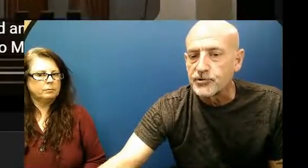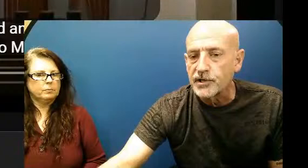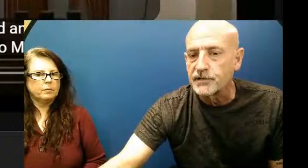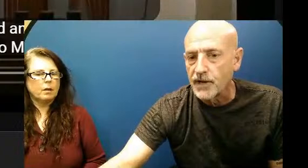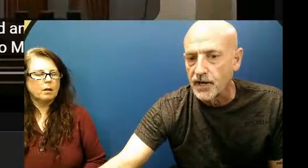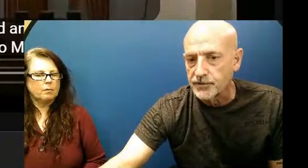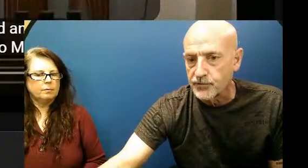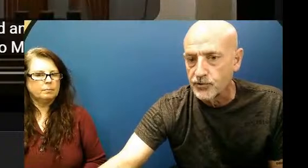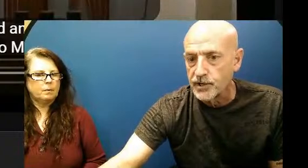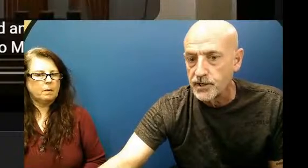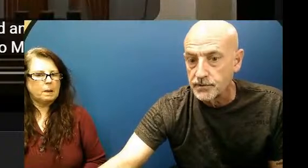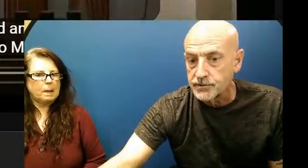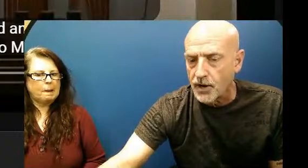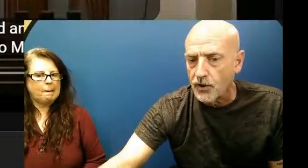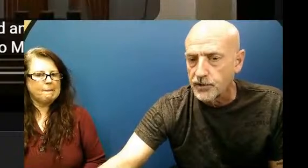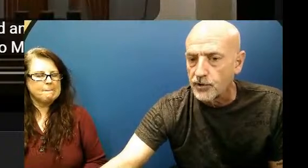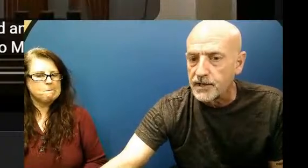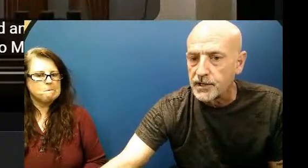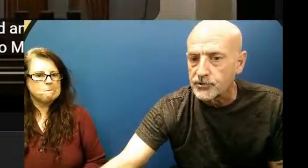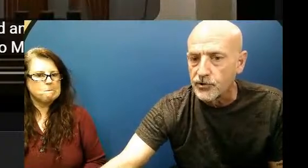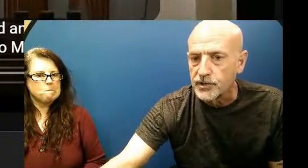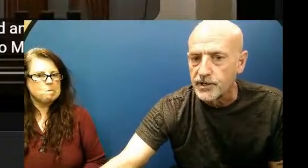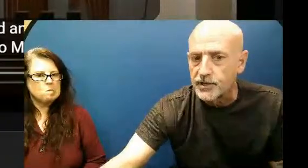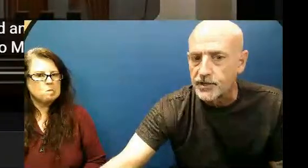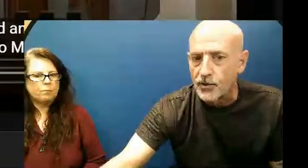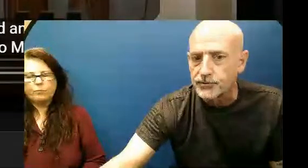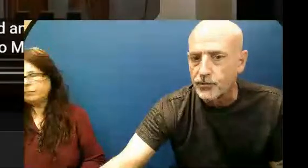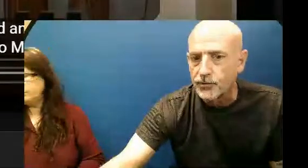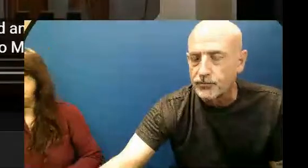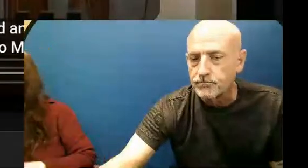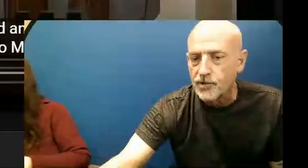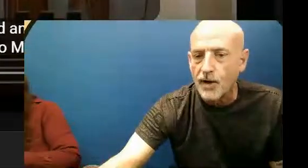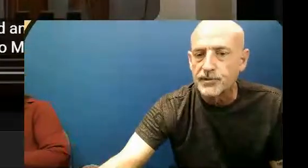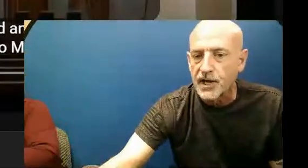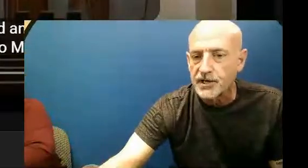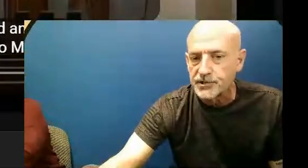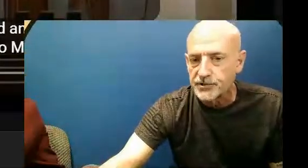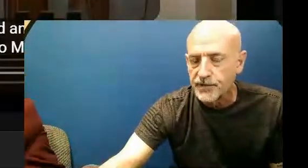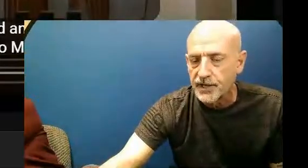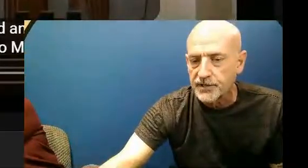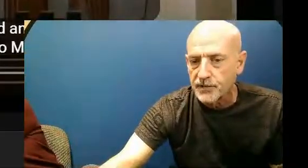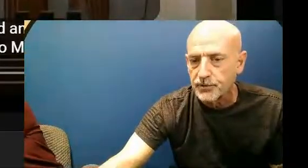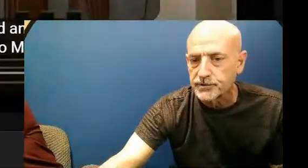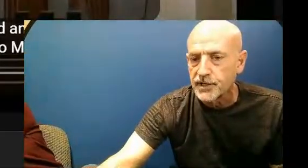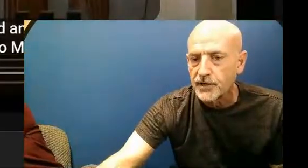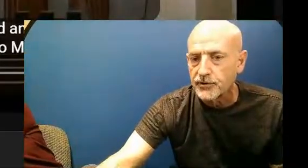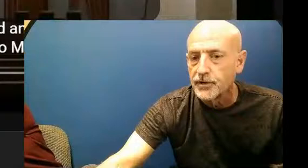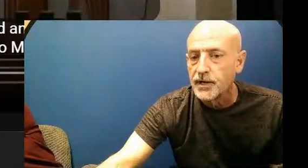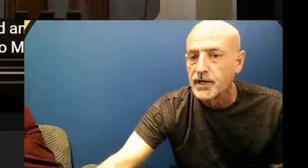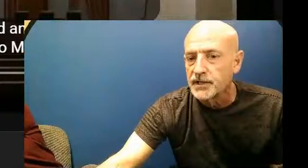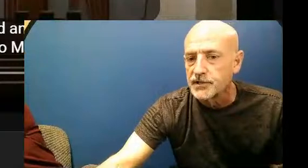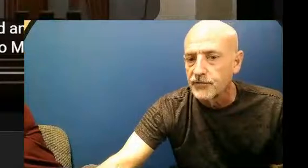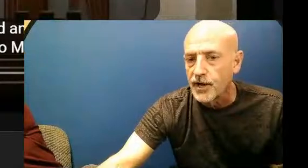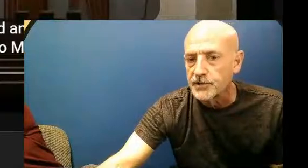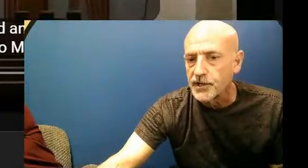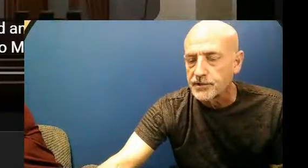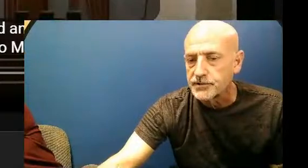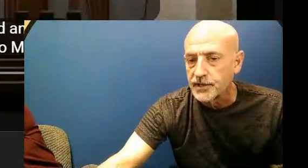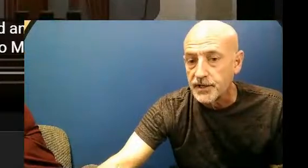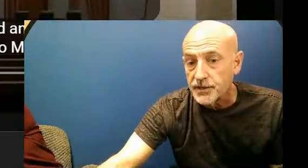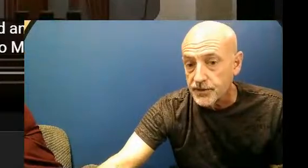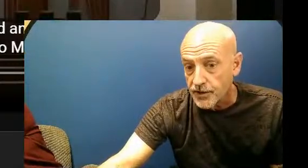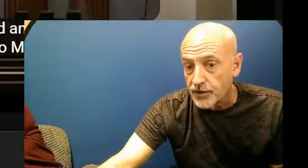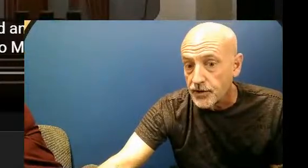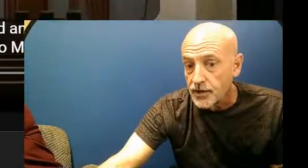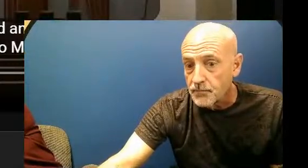less restrictive kind of scrutiny. It's called intermediate scrutiny, and there are multiple combinations of things they put together in different contexts